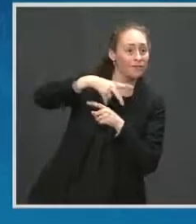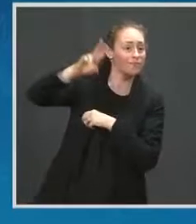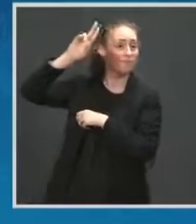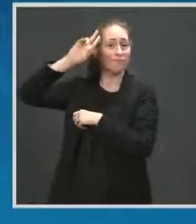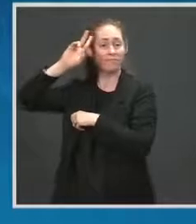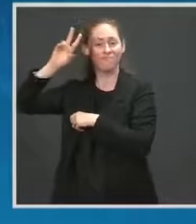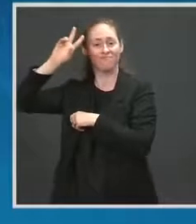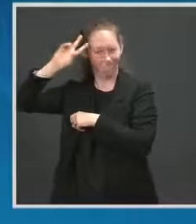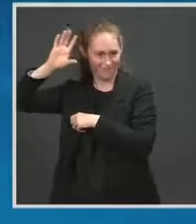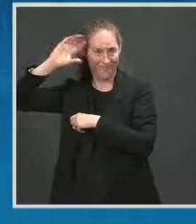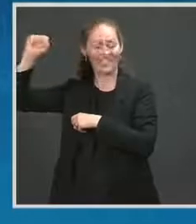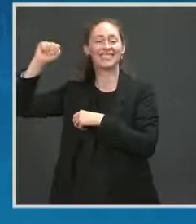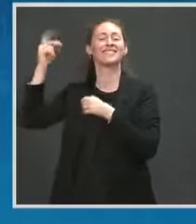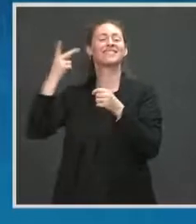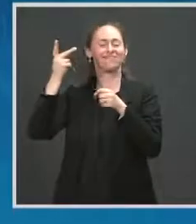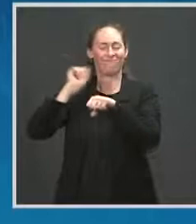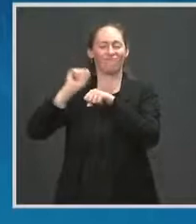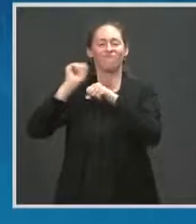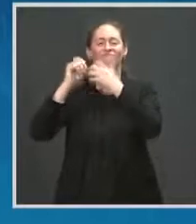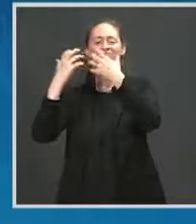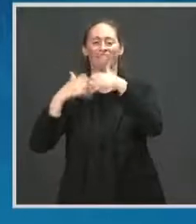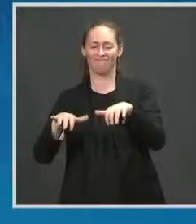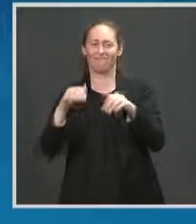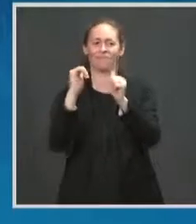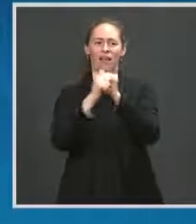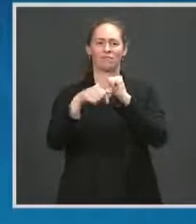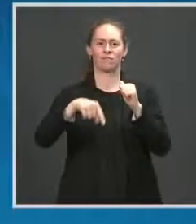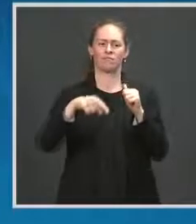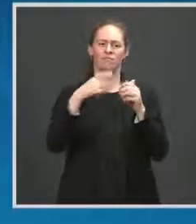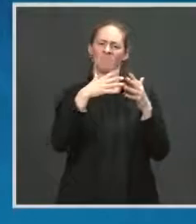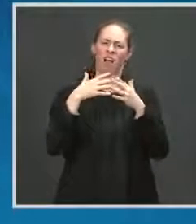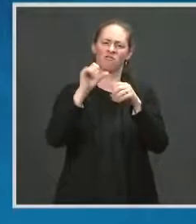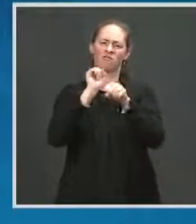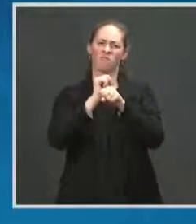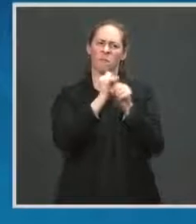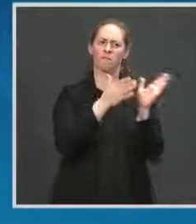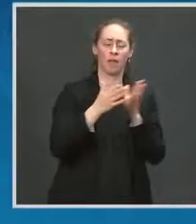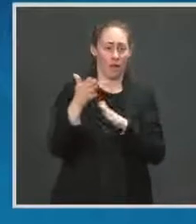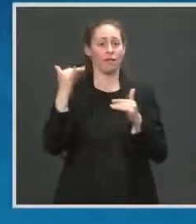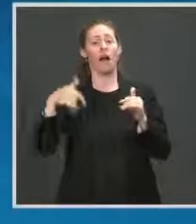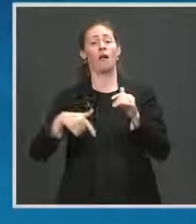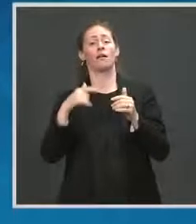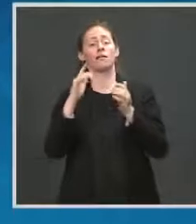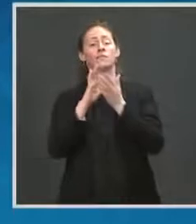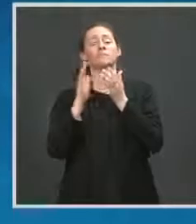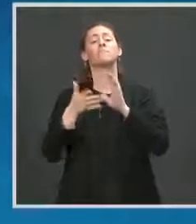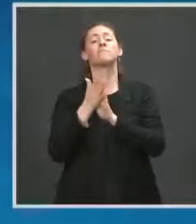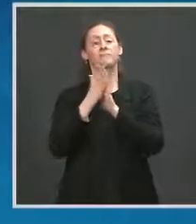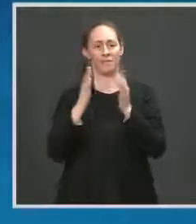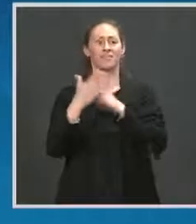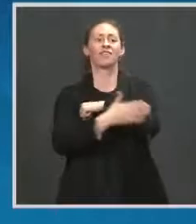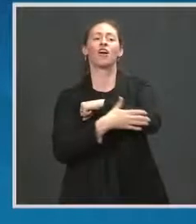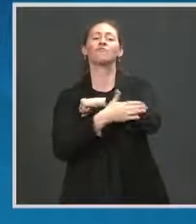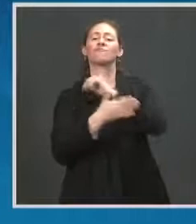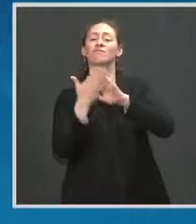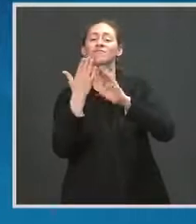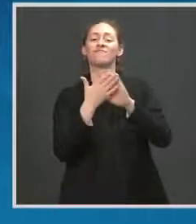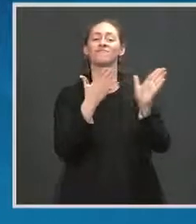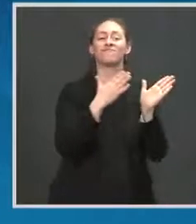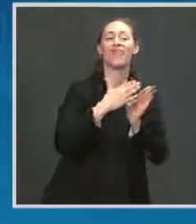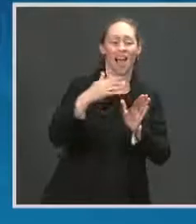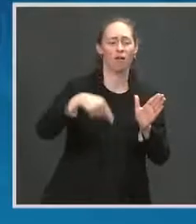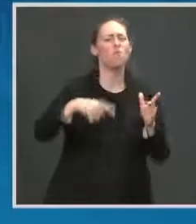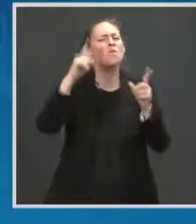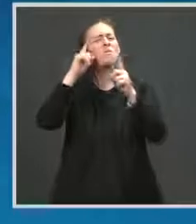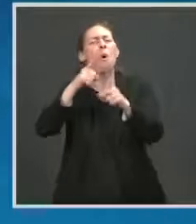Plan, which will support American infrastructure and the economy, providing jobs and financial stability to workers